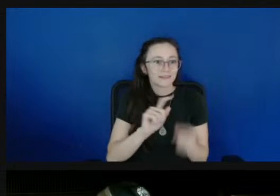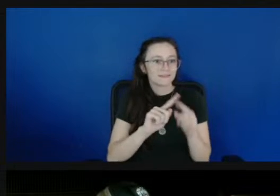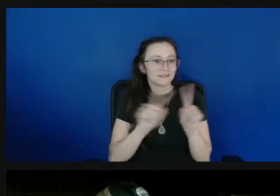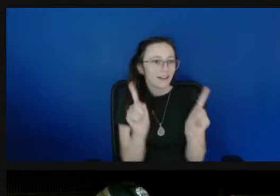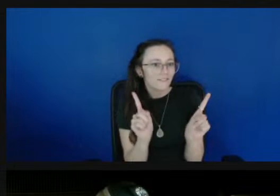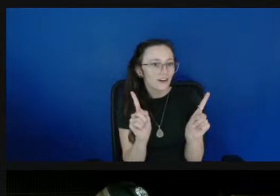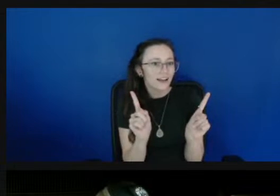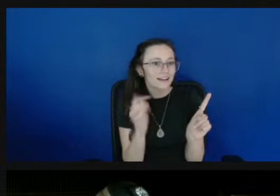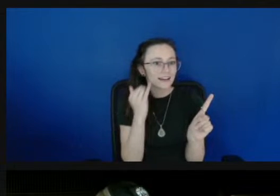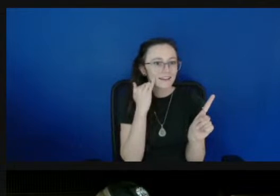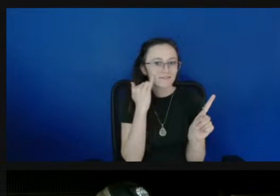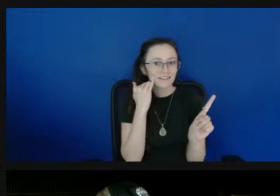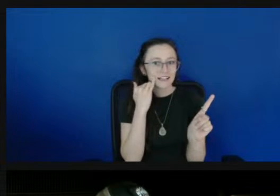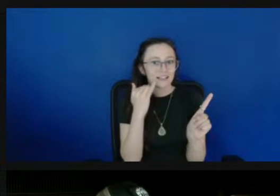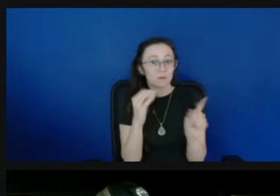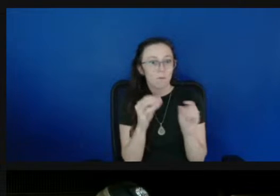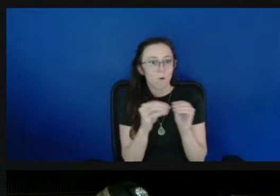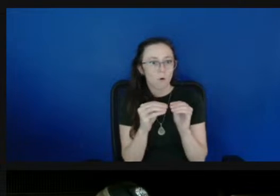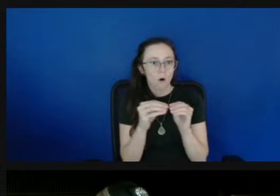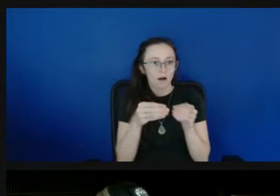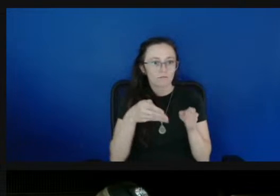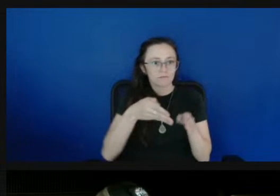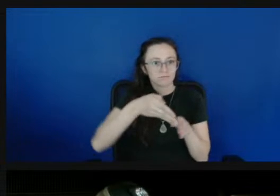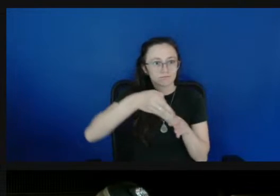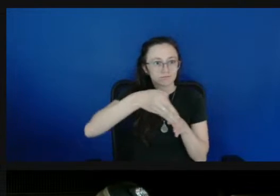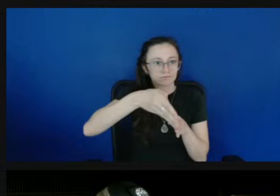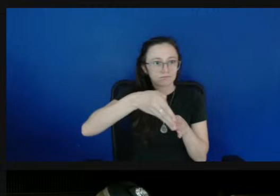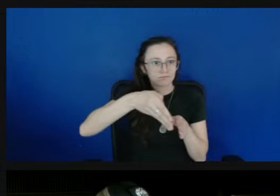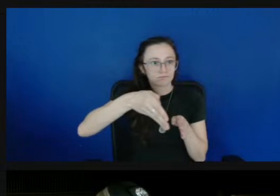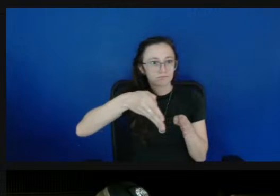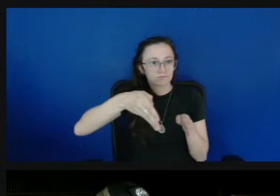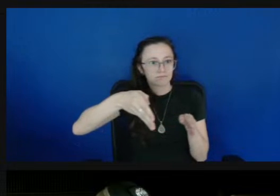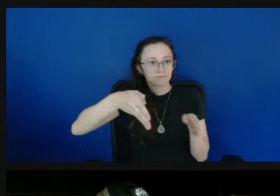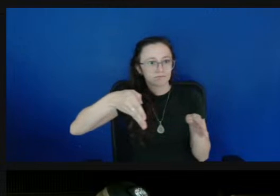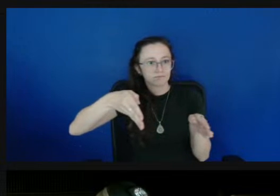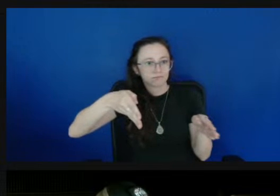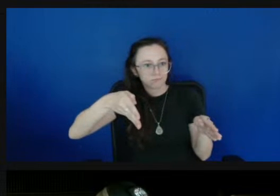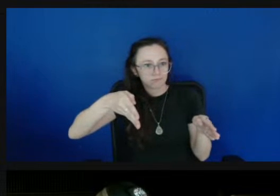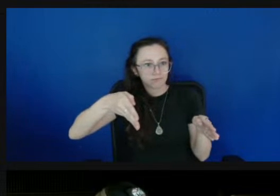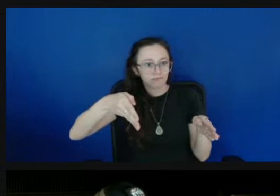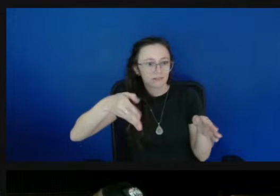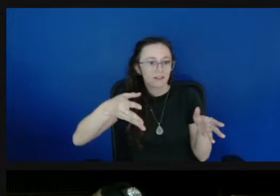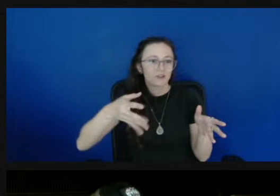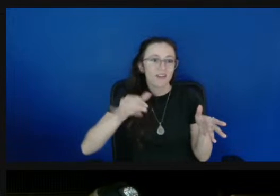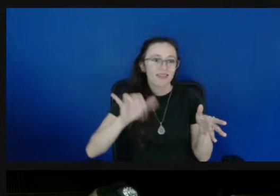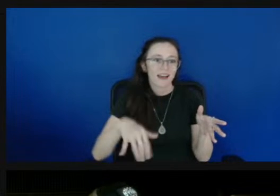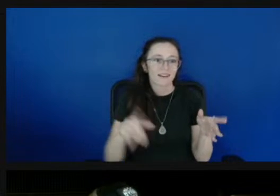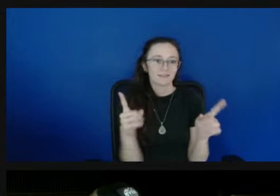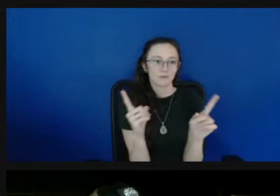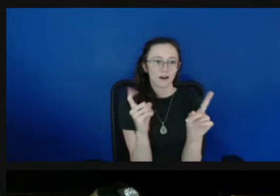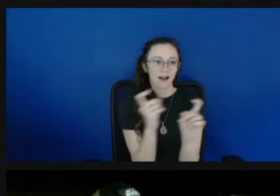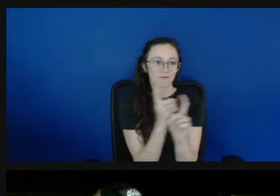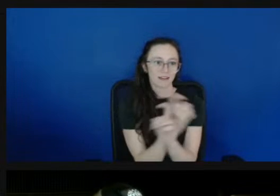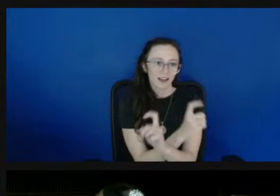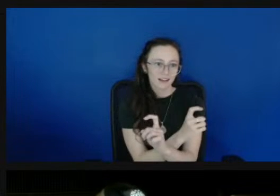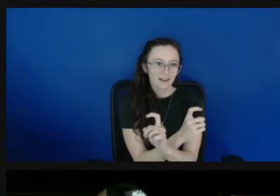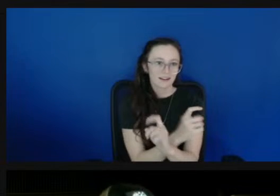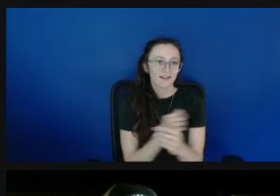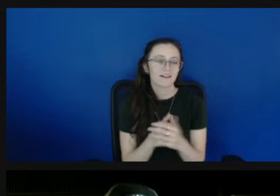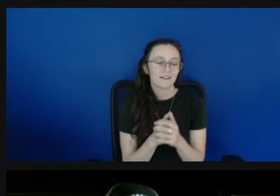continually moving and still opening and that kind of thing. So that's where it gets a little complicated. I think if